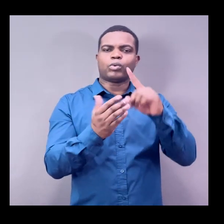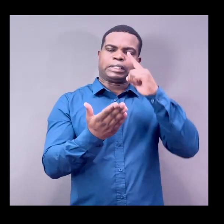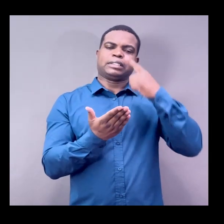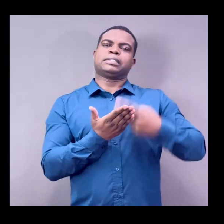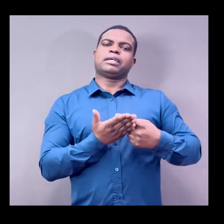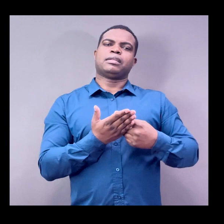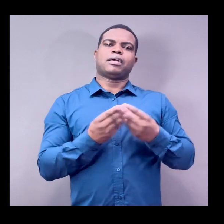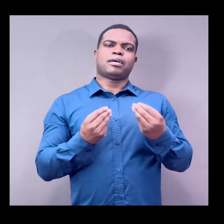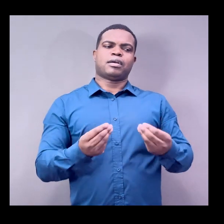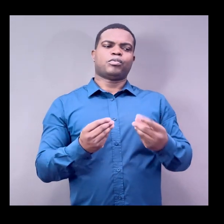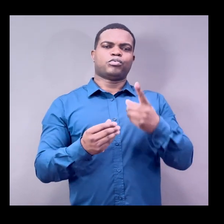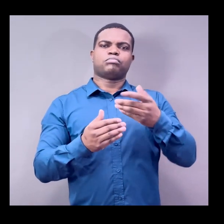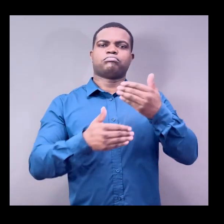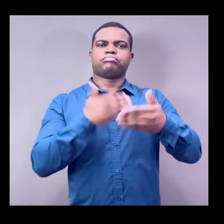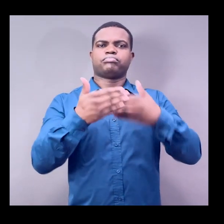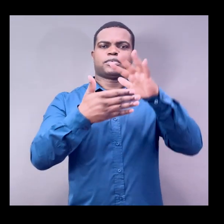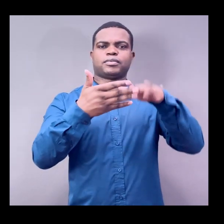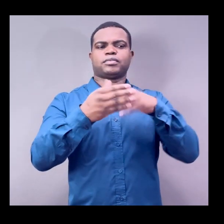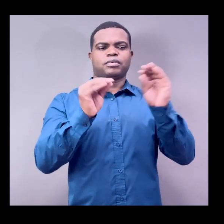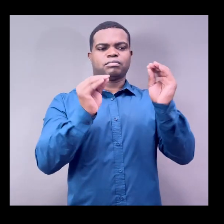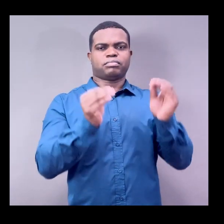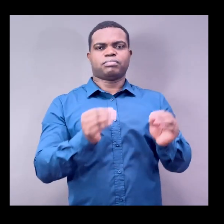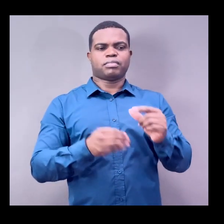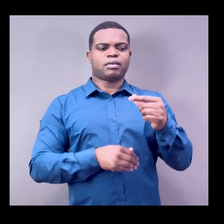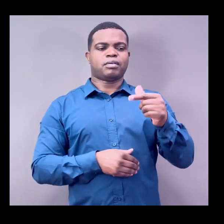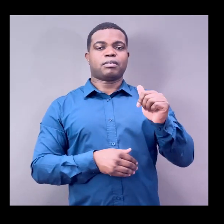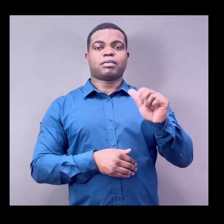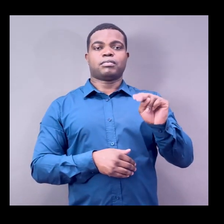can decide to use the